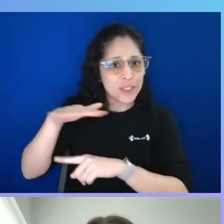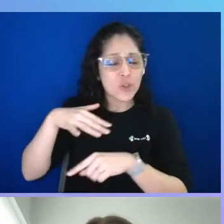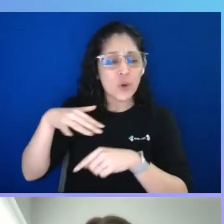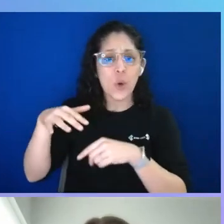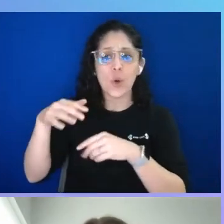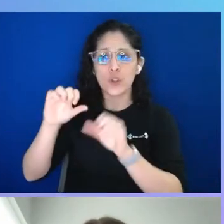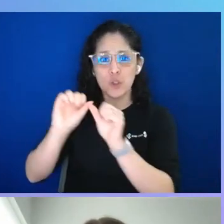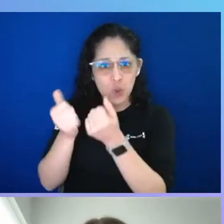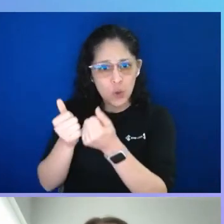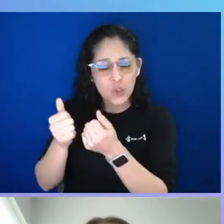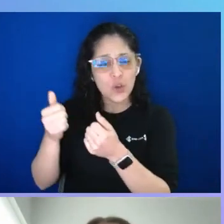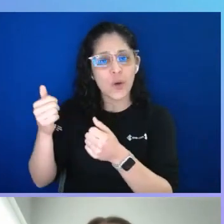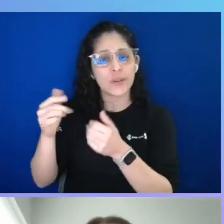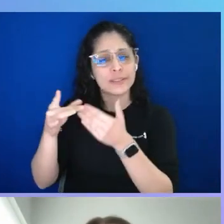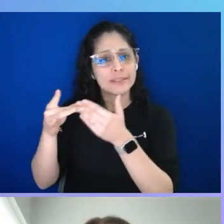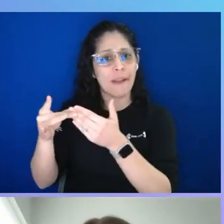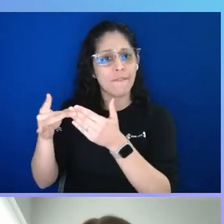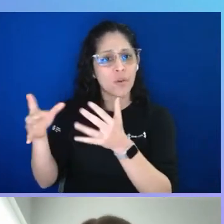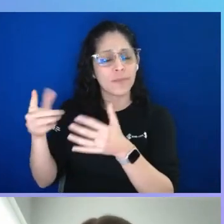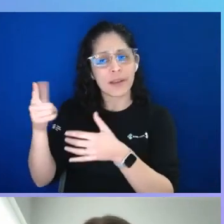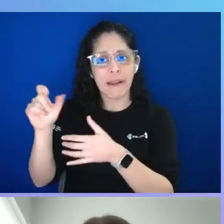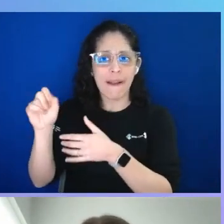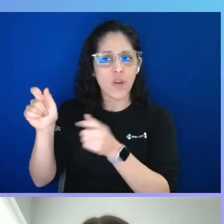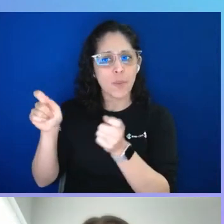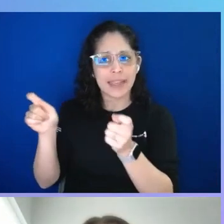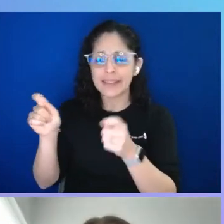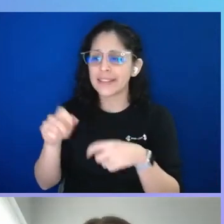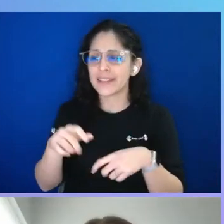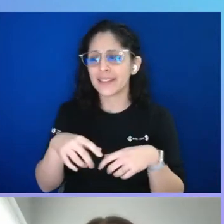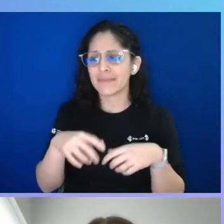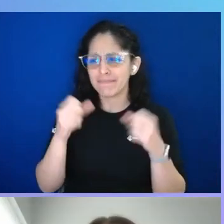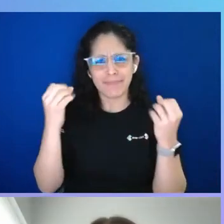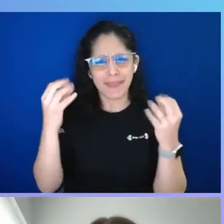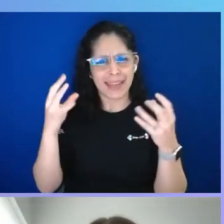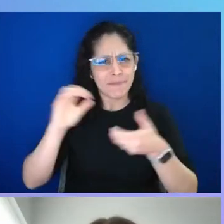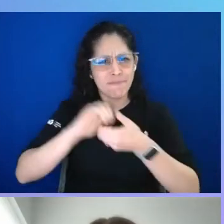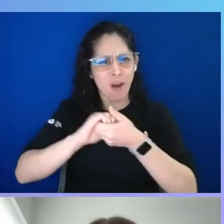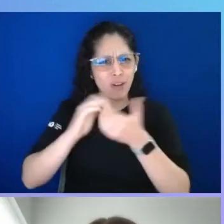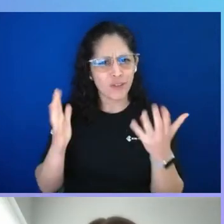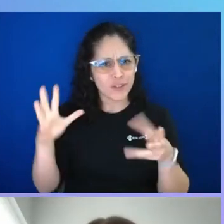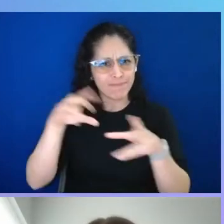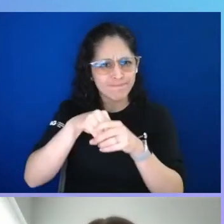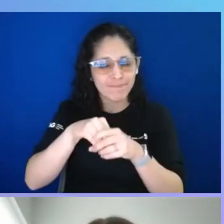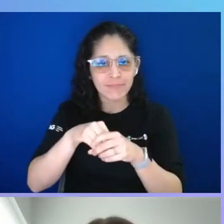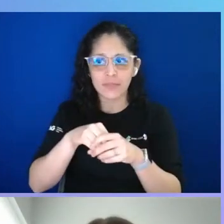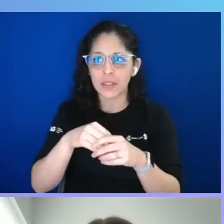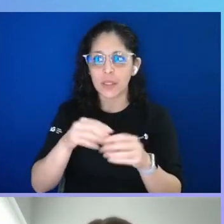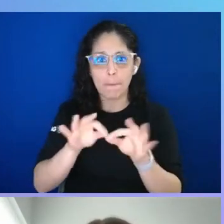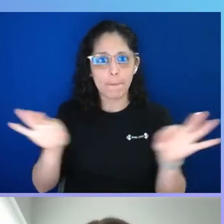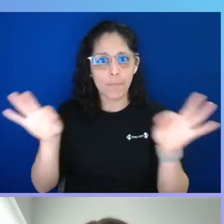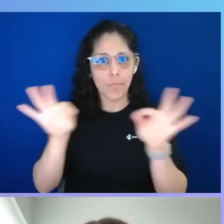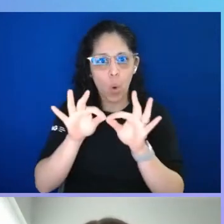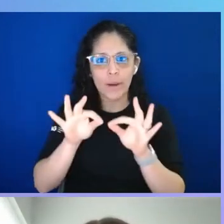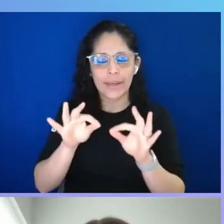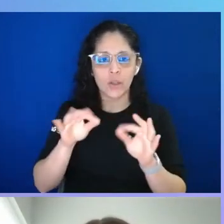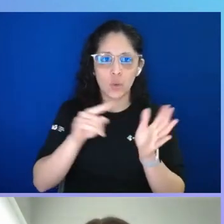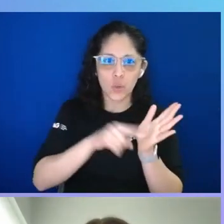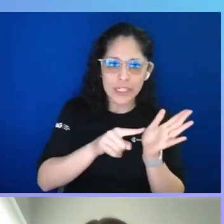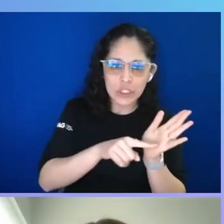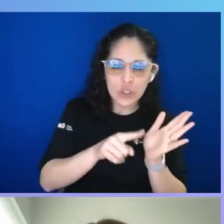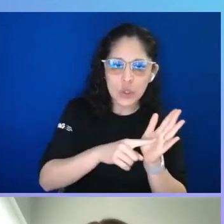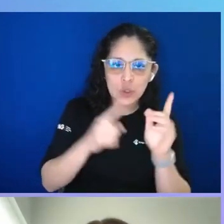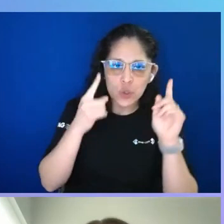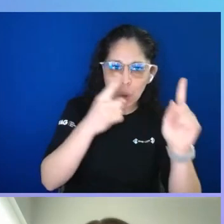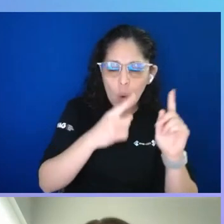as well. And because there are so many partners, it was really important to align on the purpose and research goals in that initial kickoff